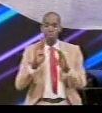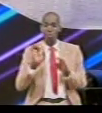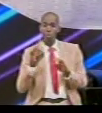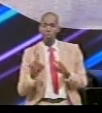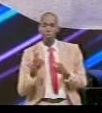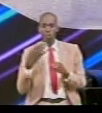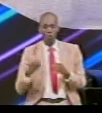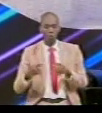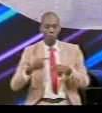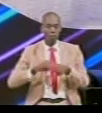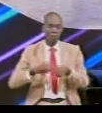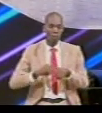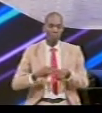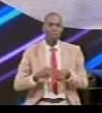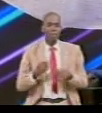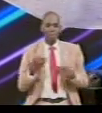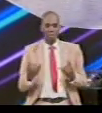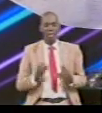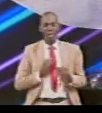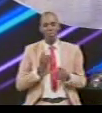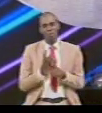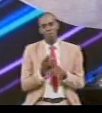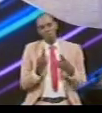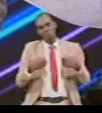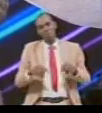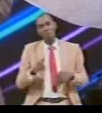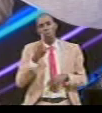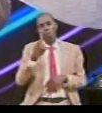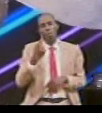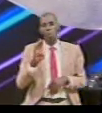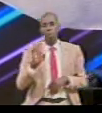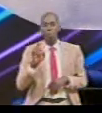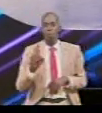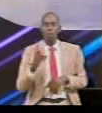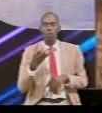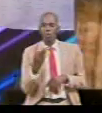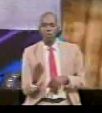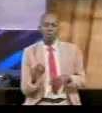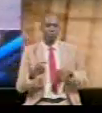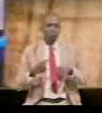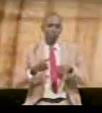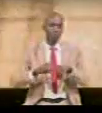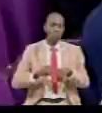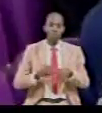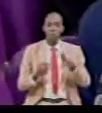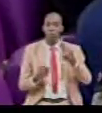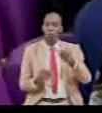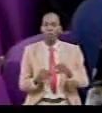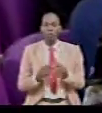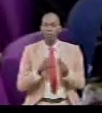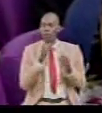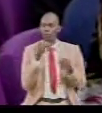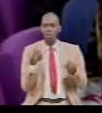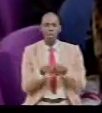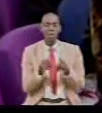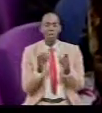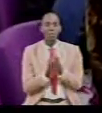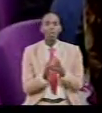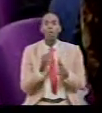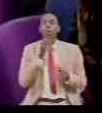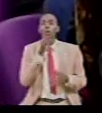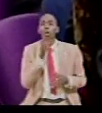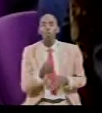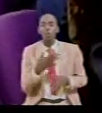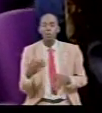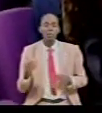work that way. If any man be in Christ, it's a new creature. Old things are passed away. If you knew what